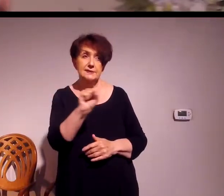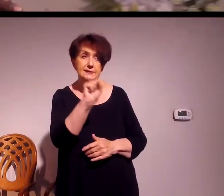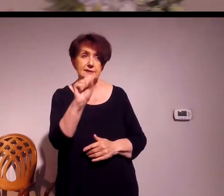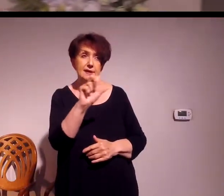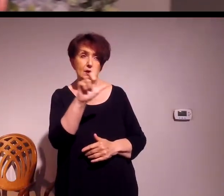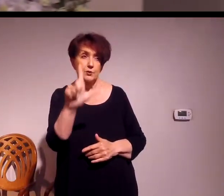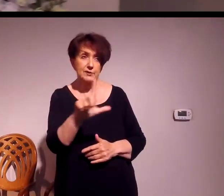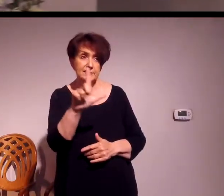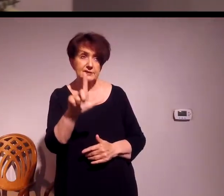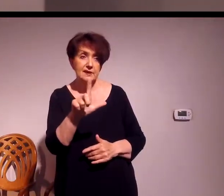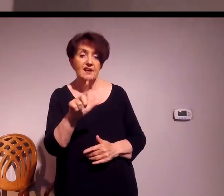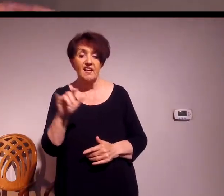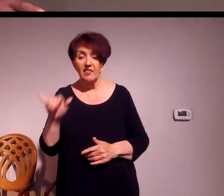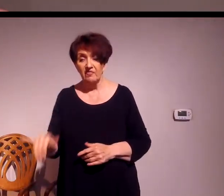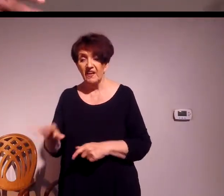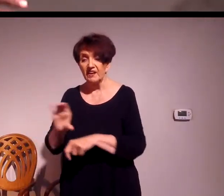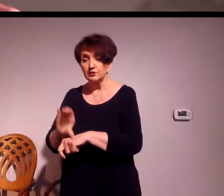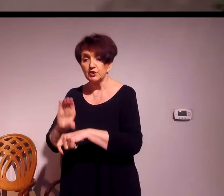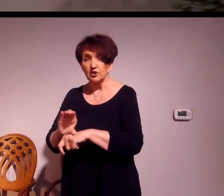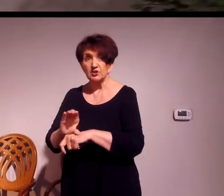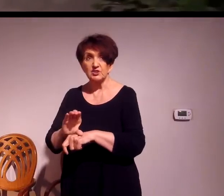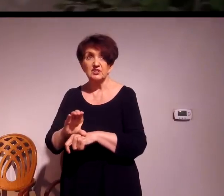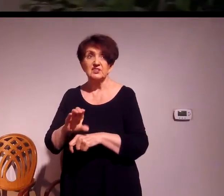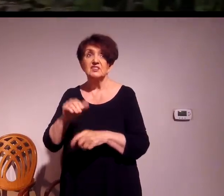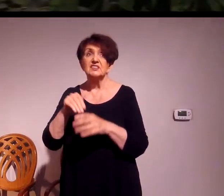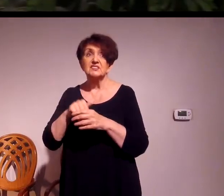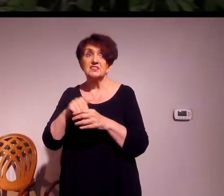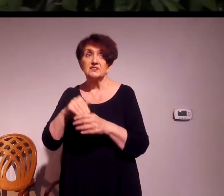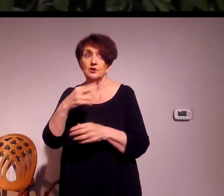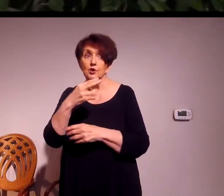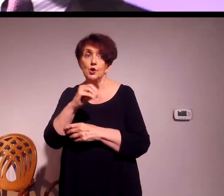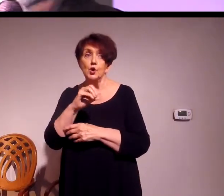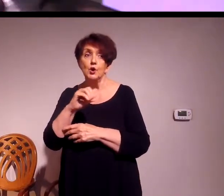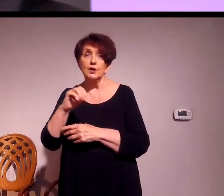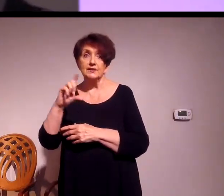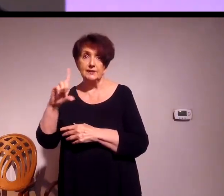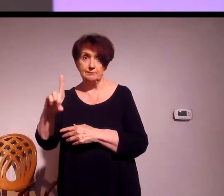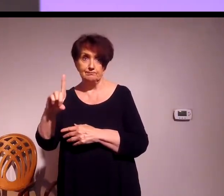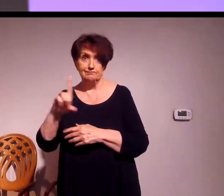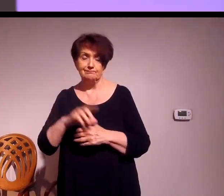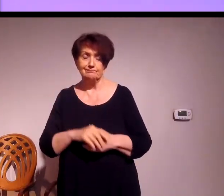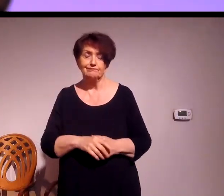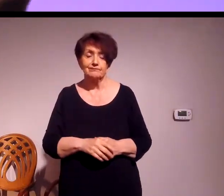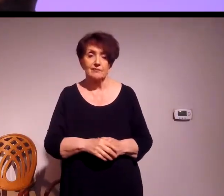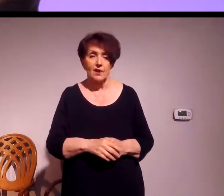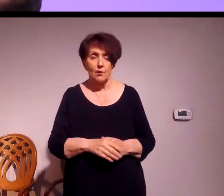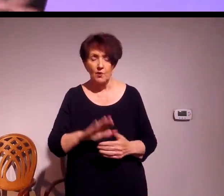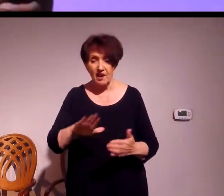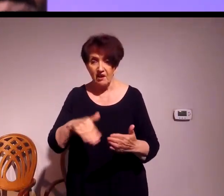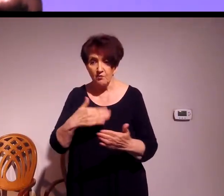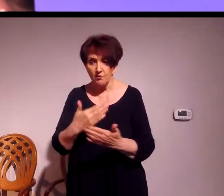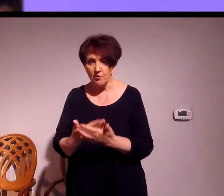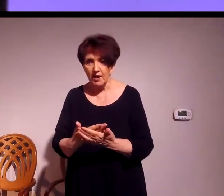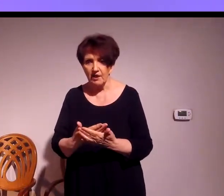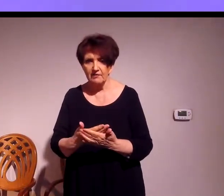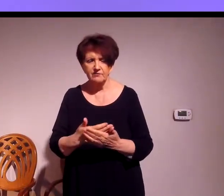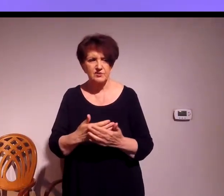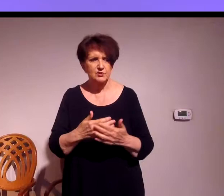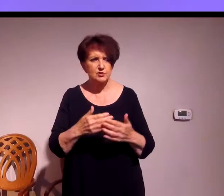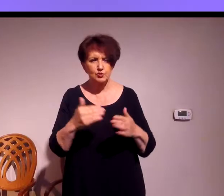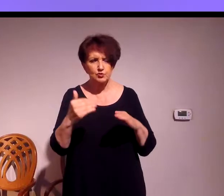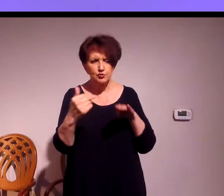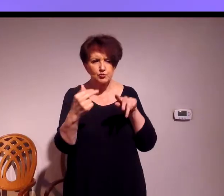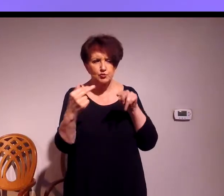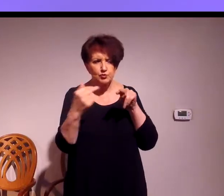hood, down around Del Mar, Union, Del Mar, Kings Highway, that area, okay? And when I got there, it's like real crowded streets. So, you know,